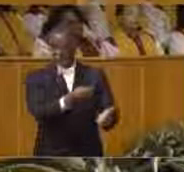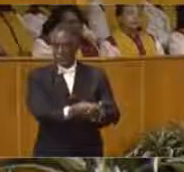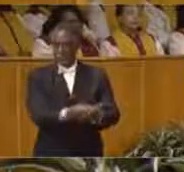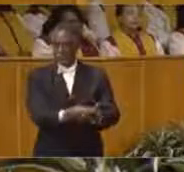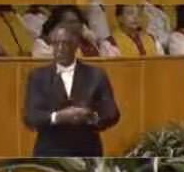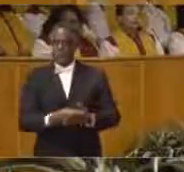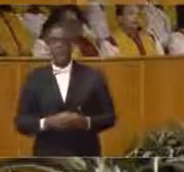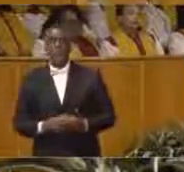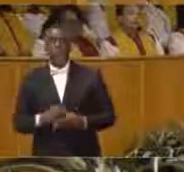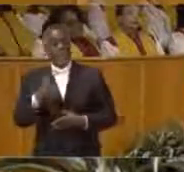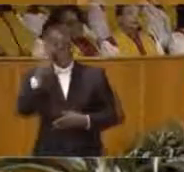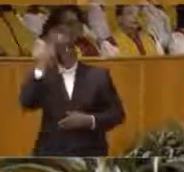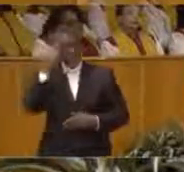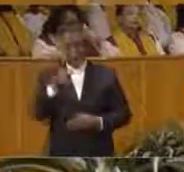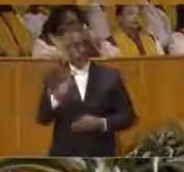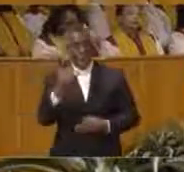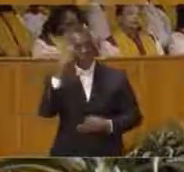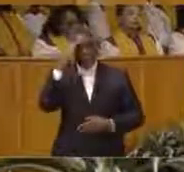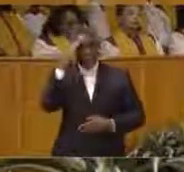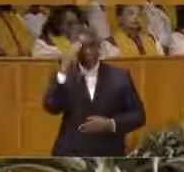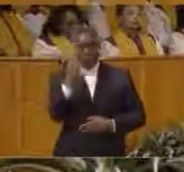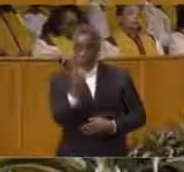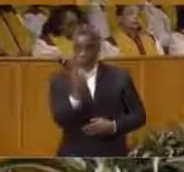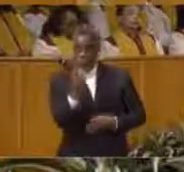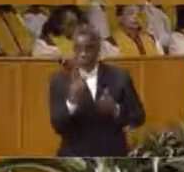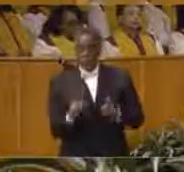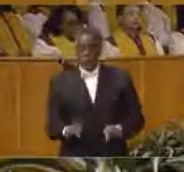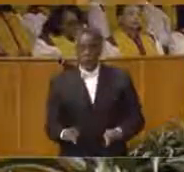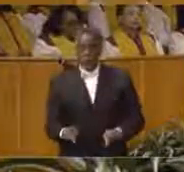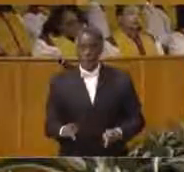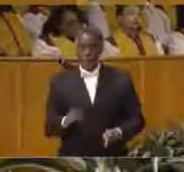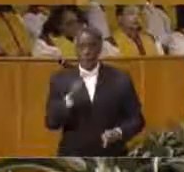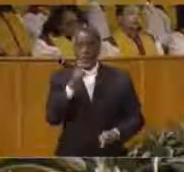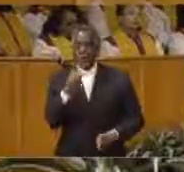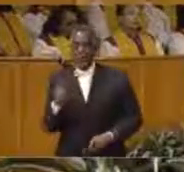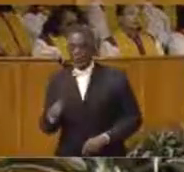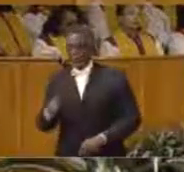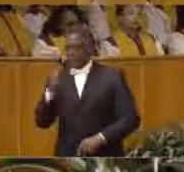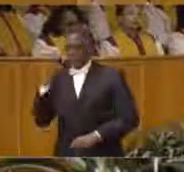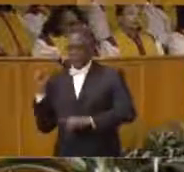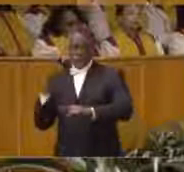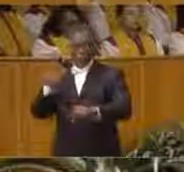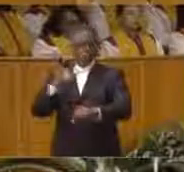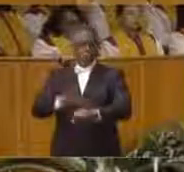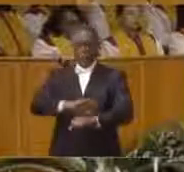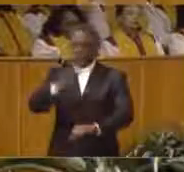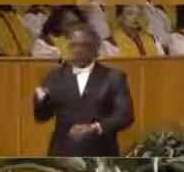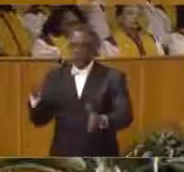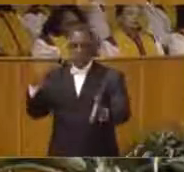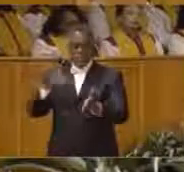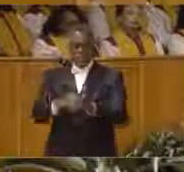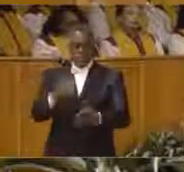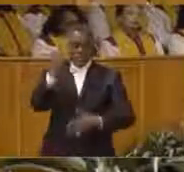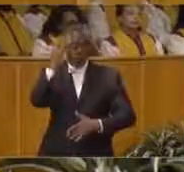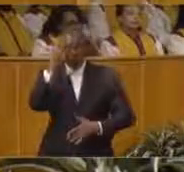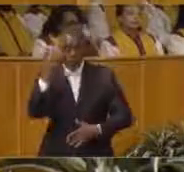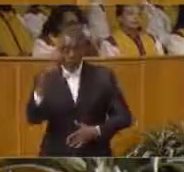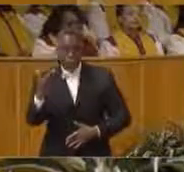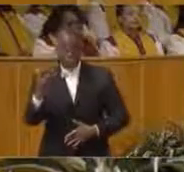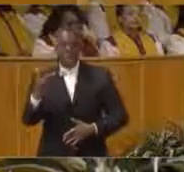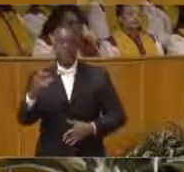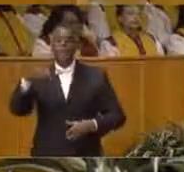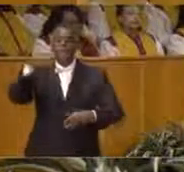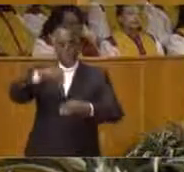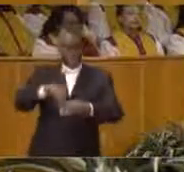Everybody in here, if you think about it, you know at least one somebody that will not go to church ever again because they were in